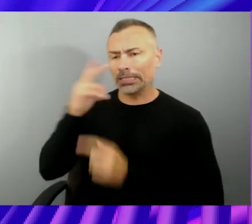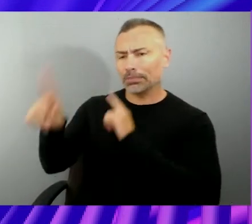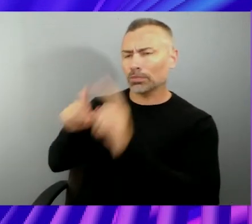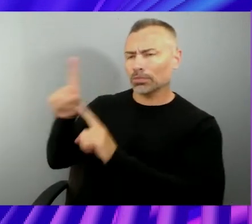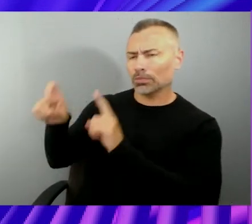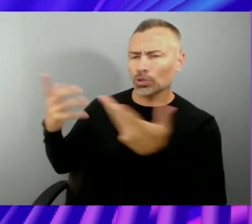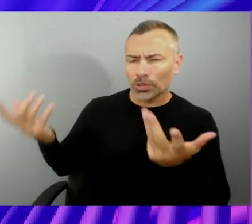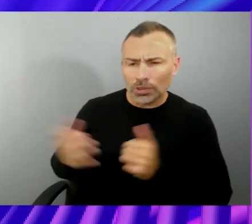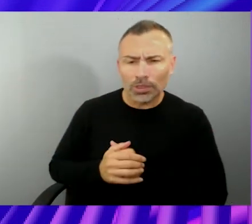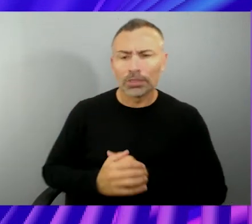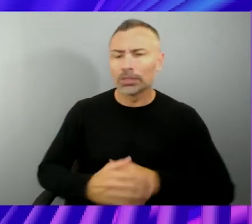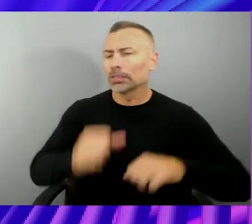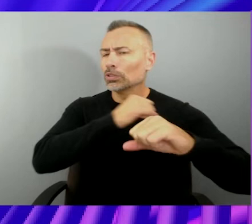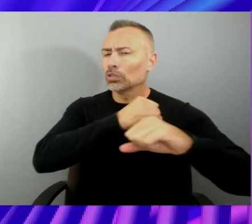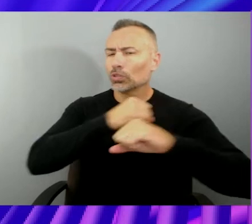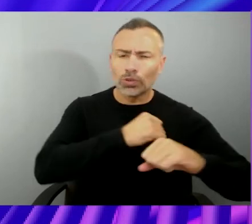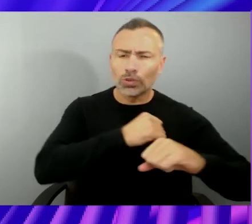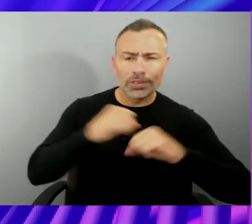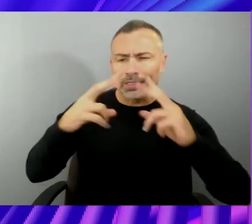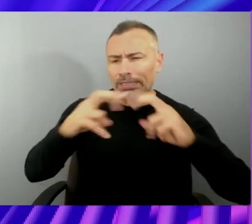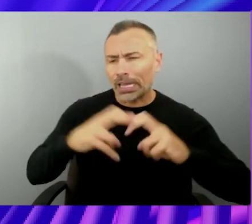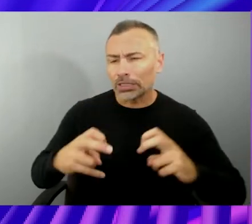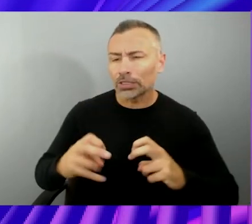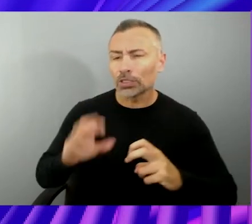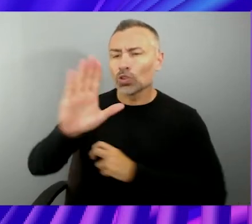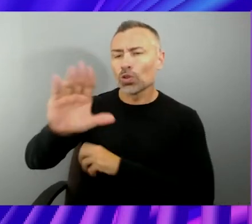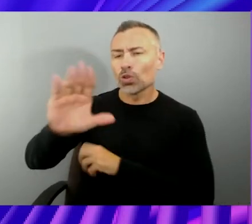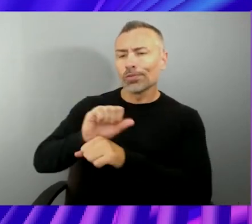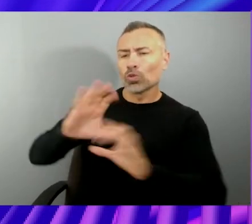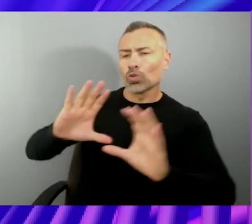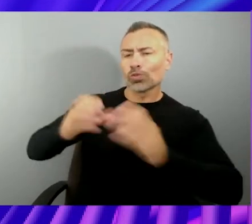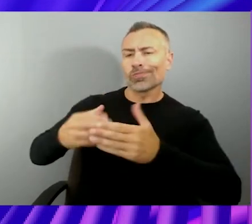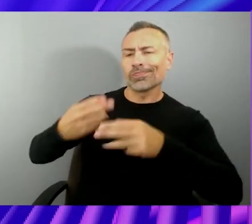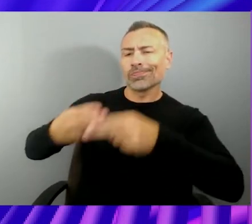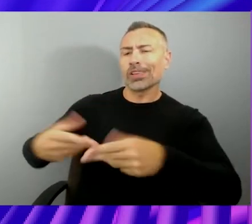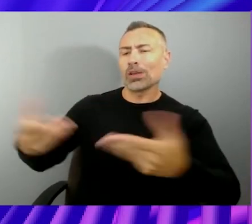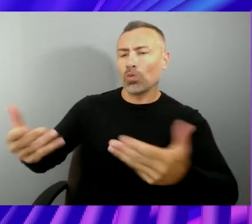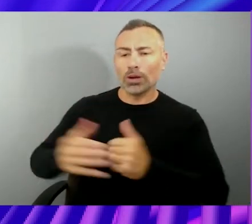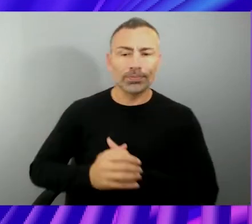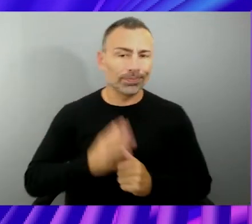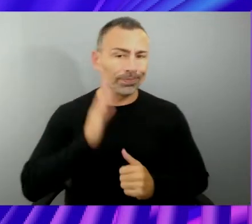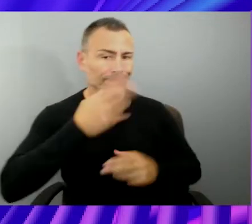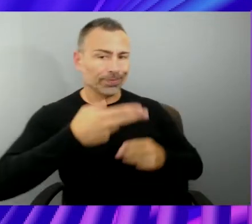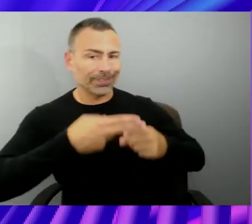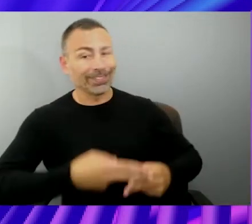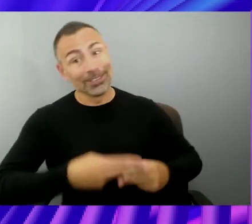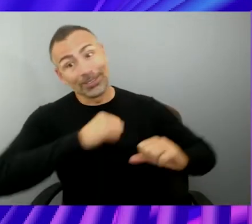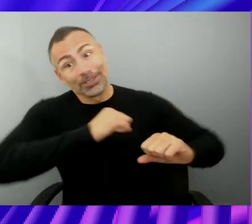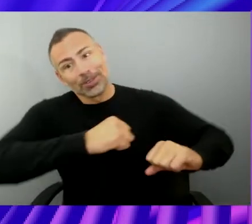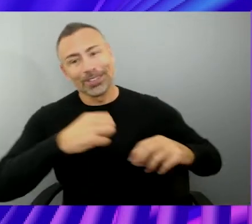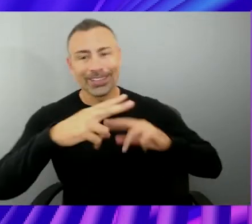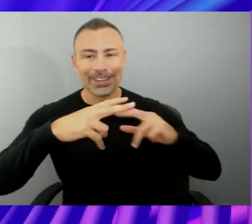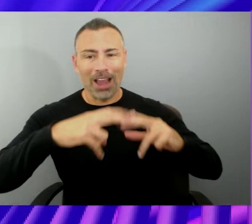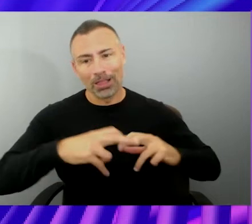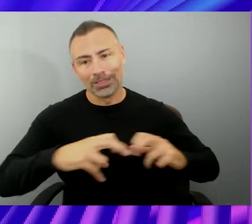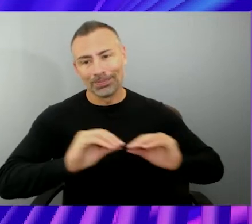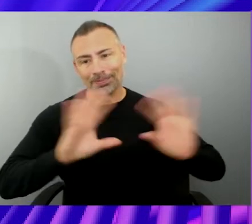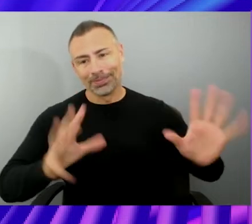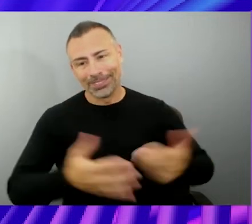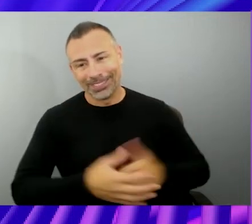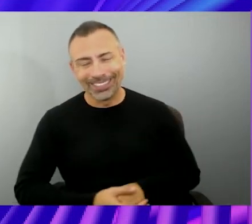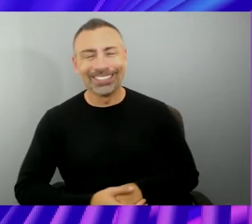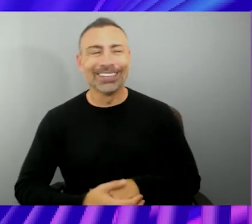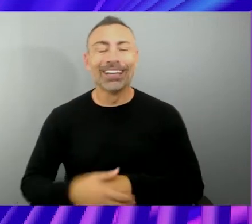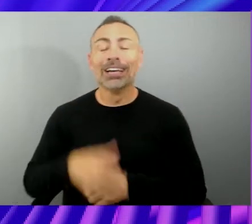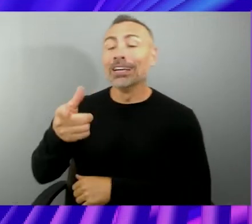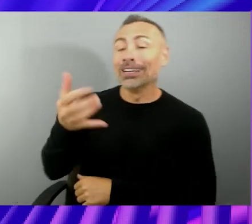want to call my work group name? Well, I'm going to call it security analysis, just because that's kind of what we're doing today. Right. I'm just going to give